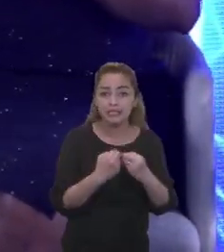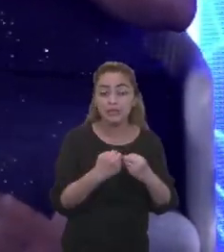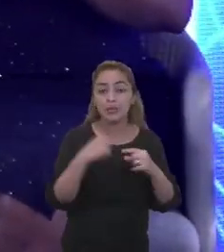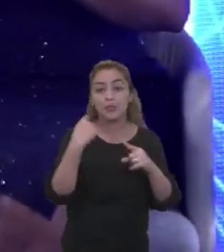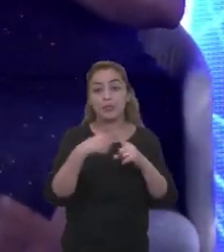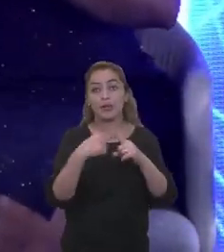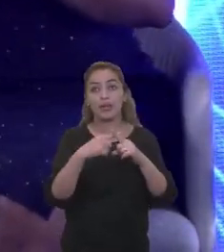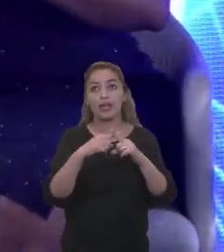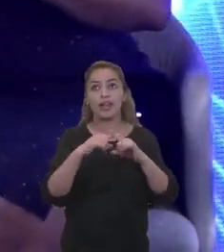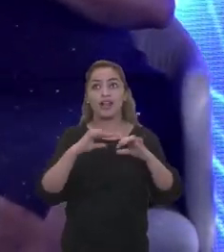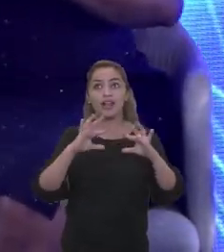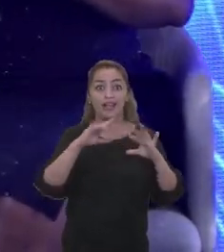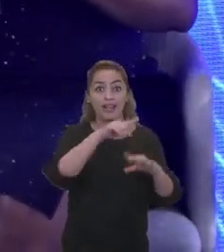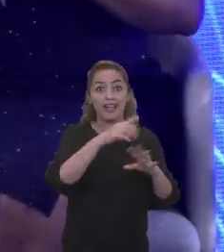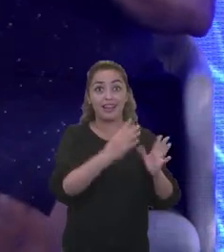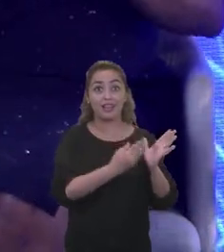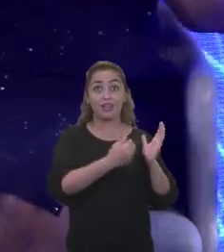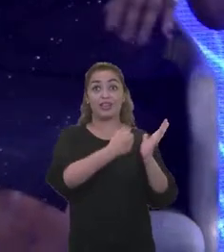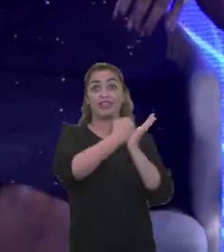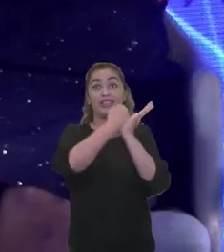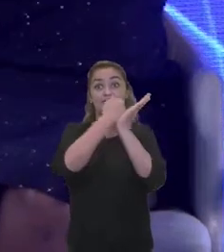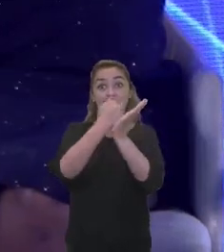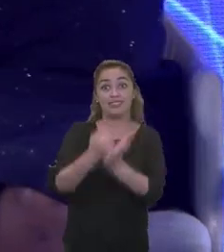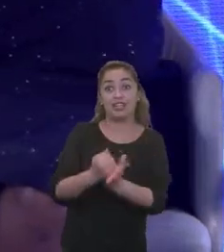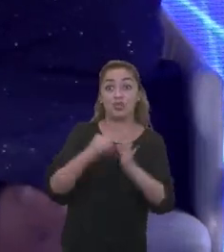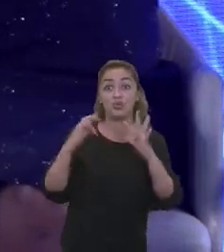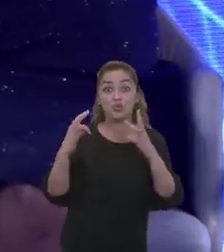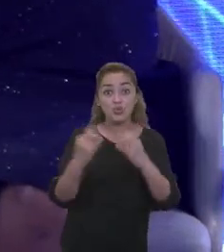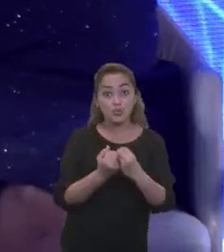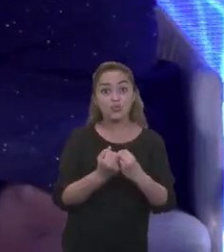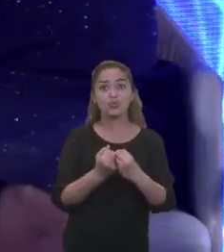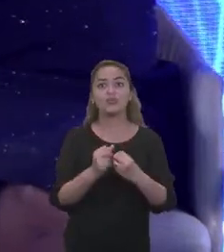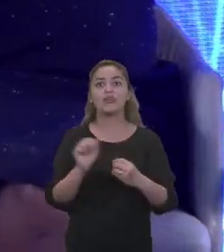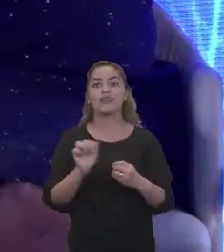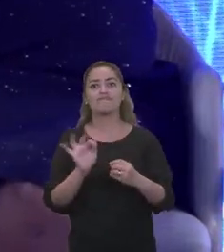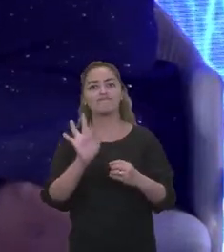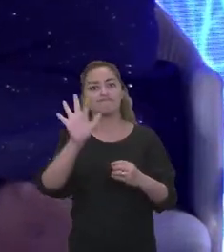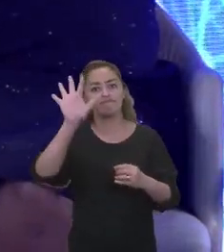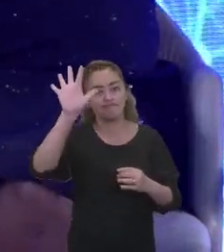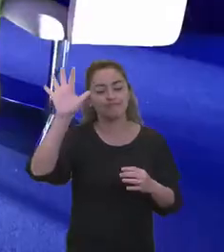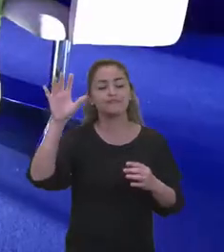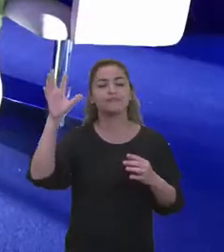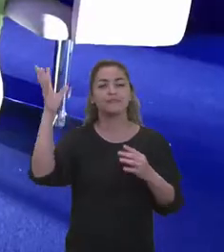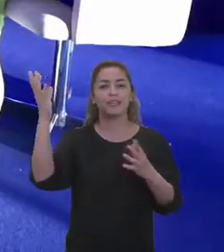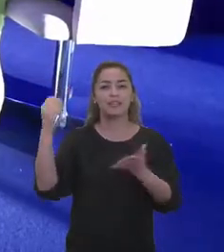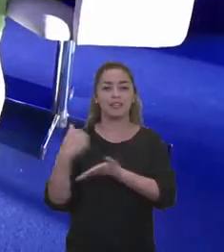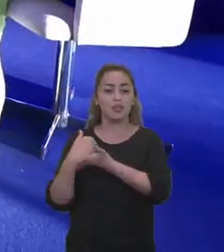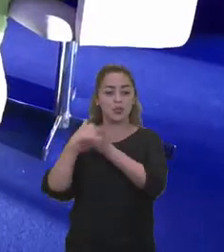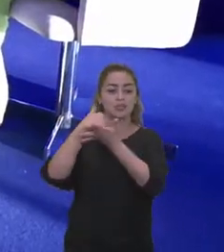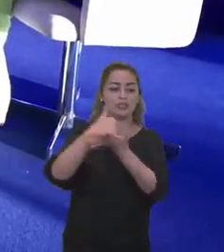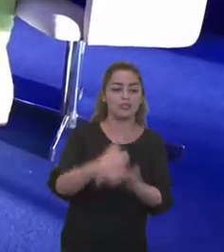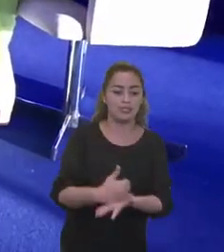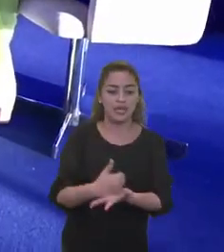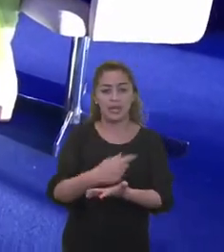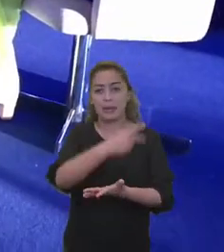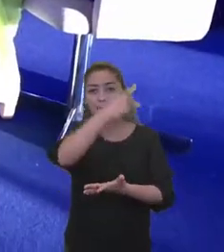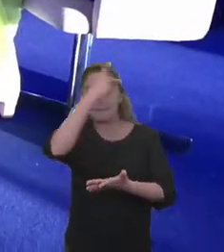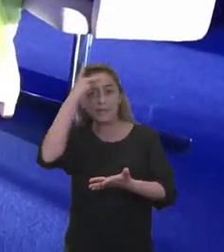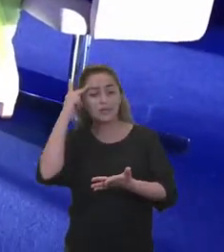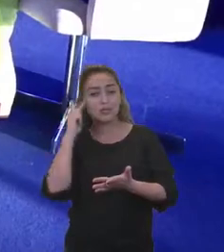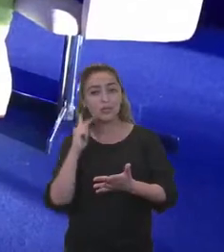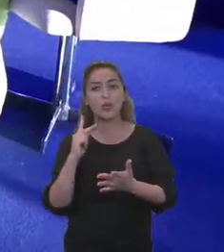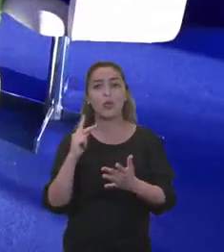while he brings all this power that comes from the favela, from the slums, and when she will bring all